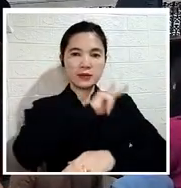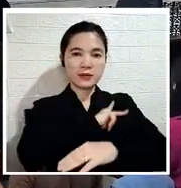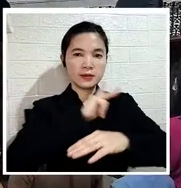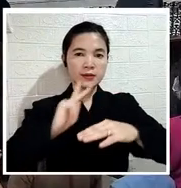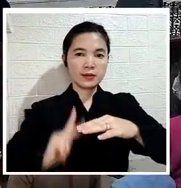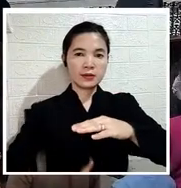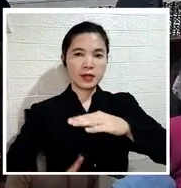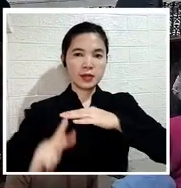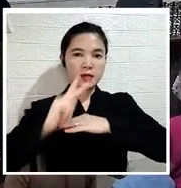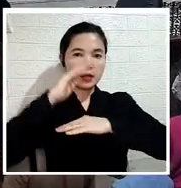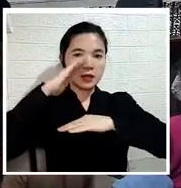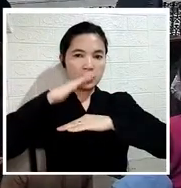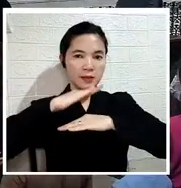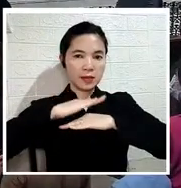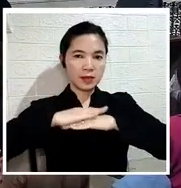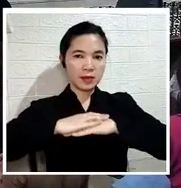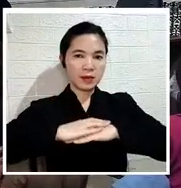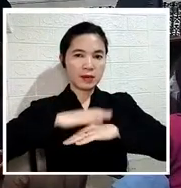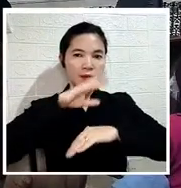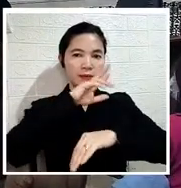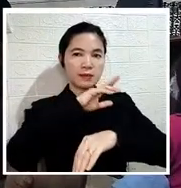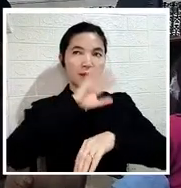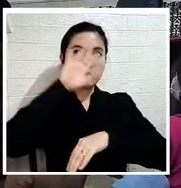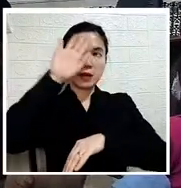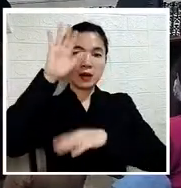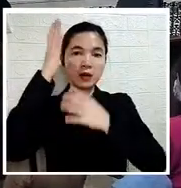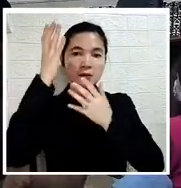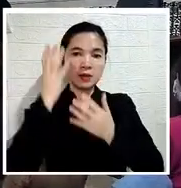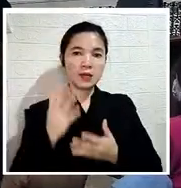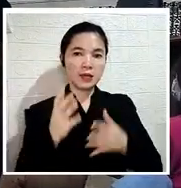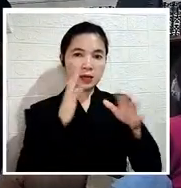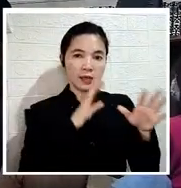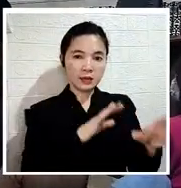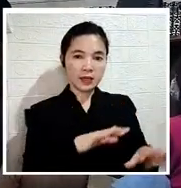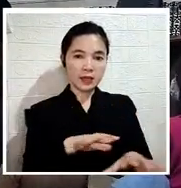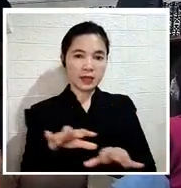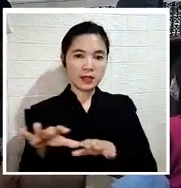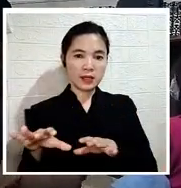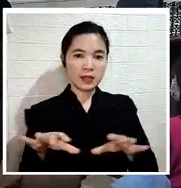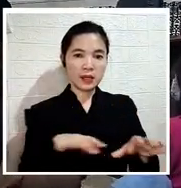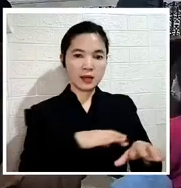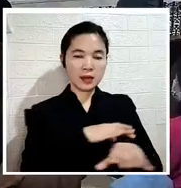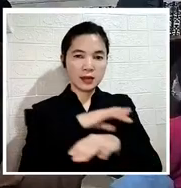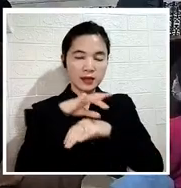name. Thy kingdom come, thy will be